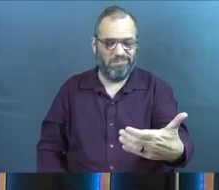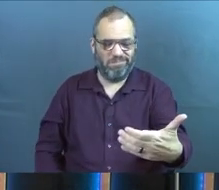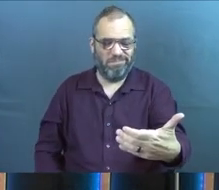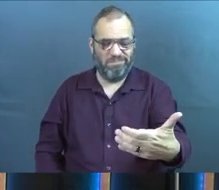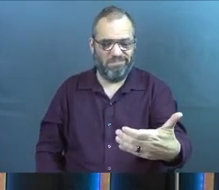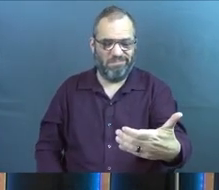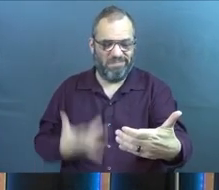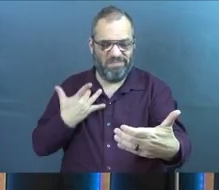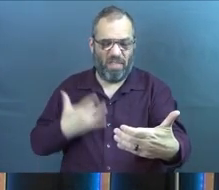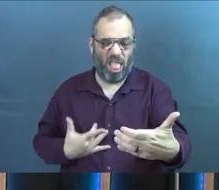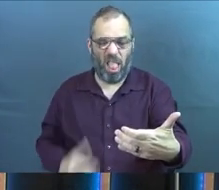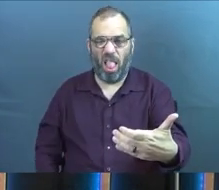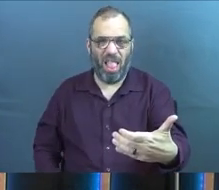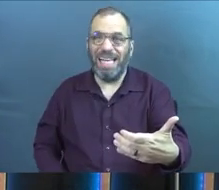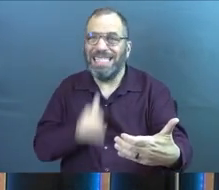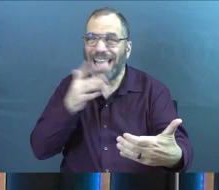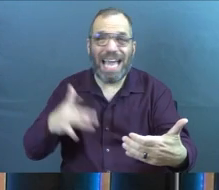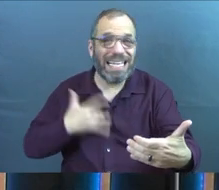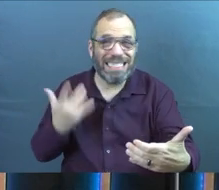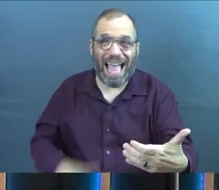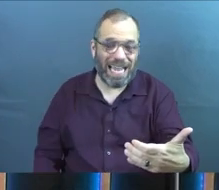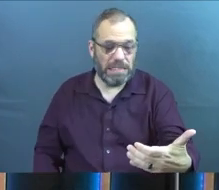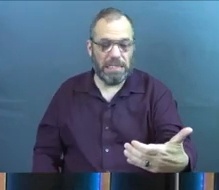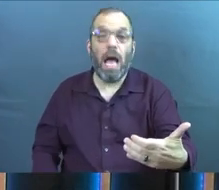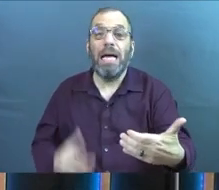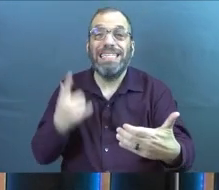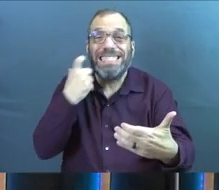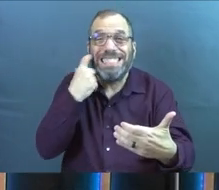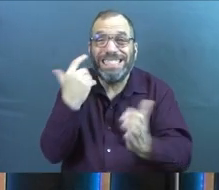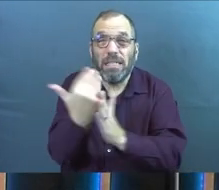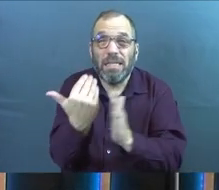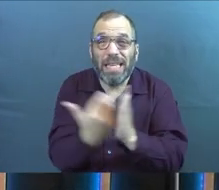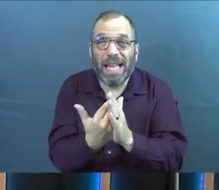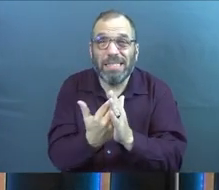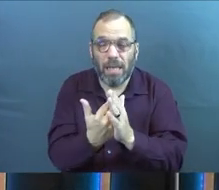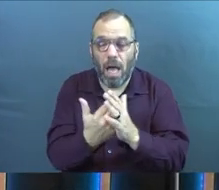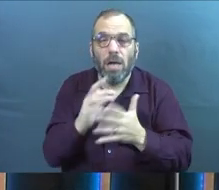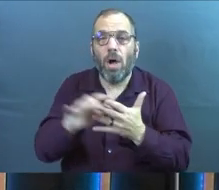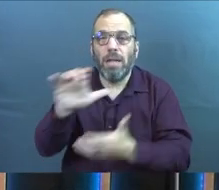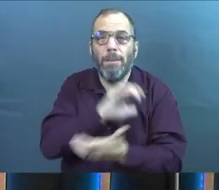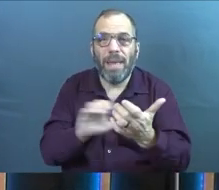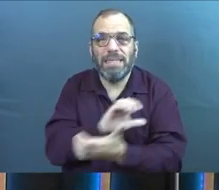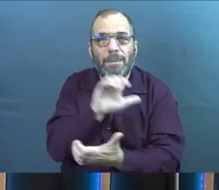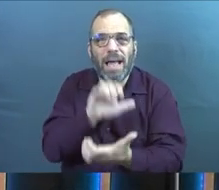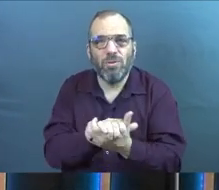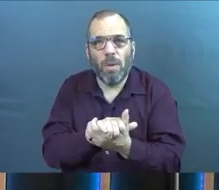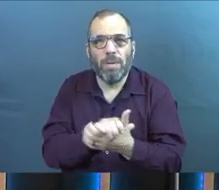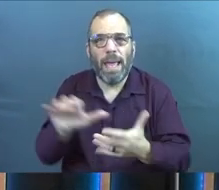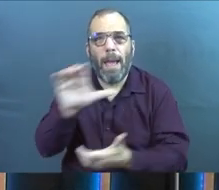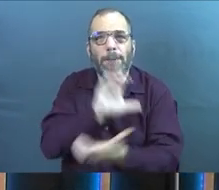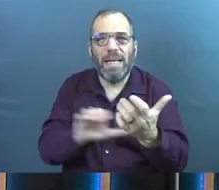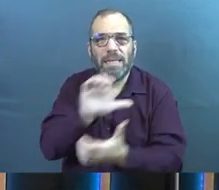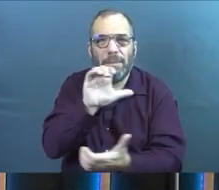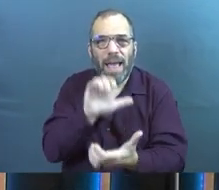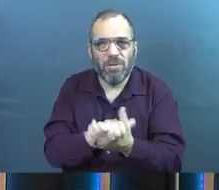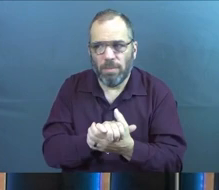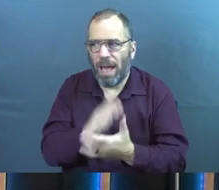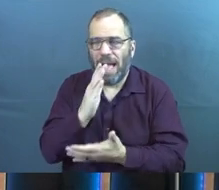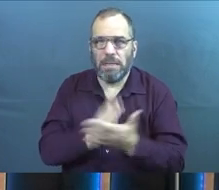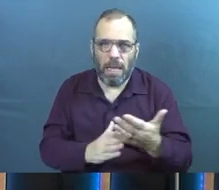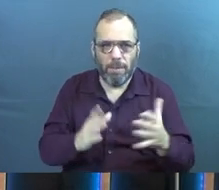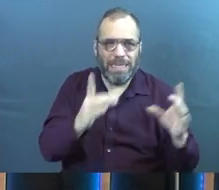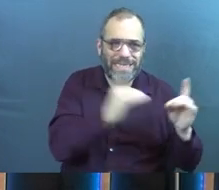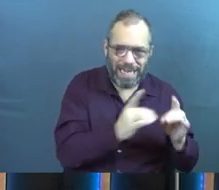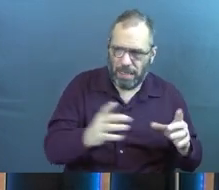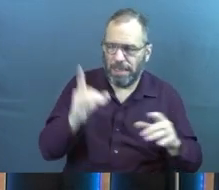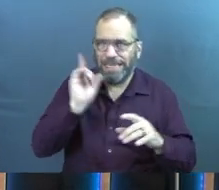something exciting, an invitation into a journey. We just got done in a series, Messy Matrimony. We talked about relationships and marriages and even some singleness